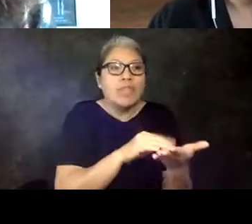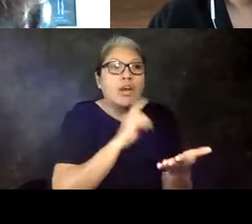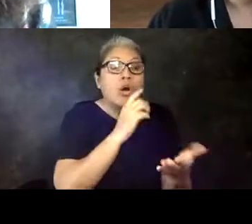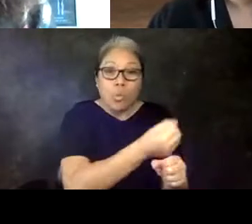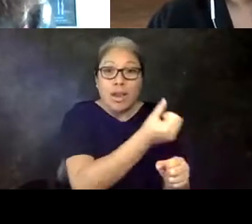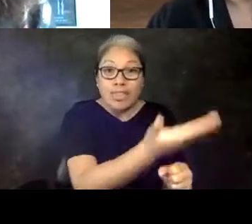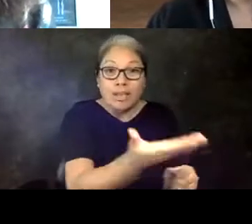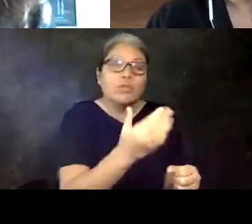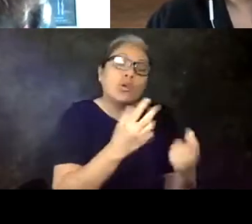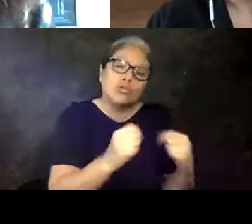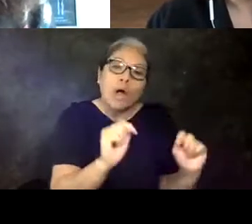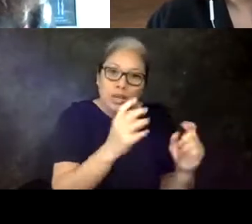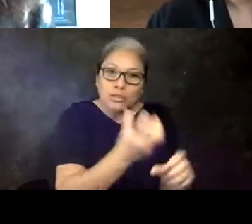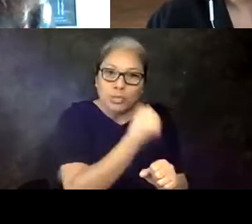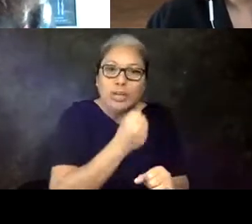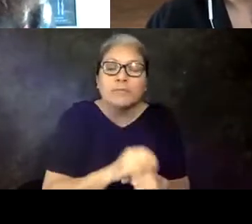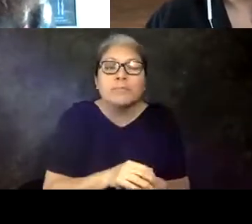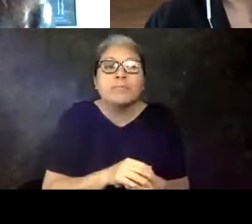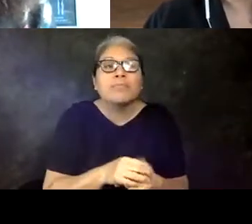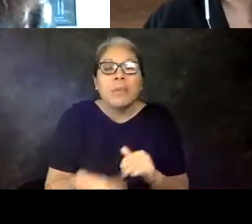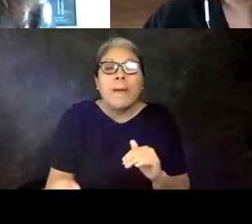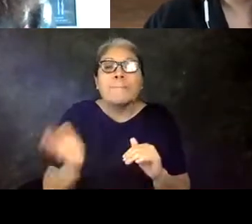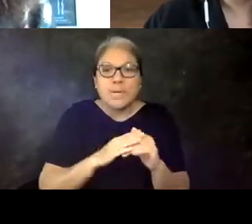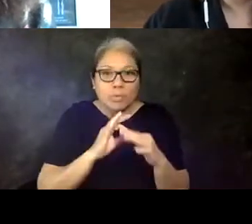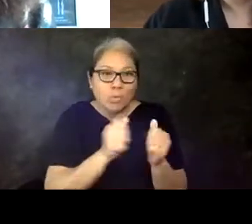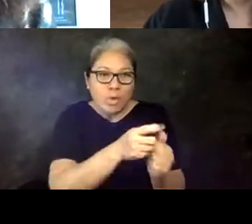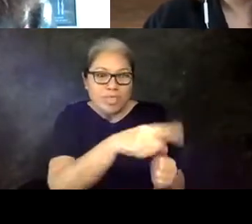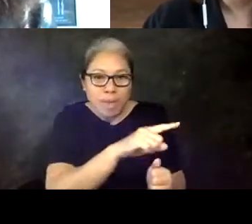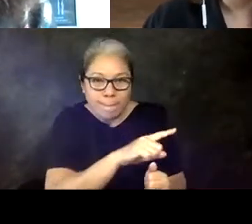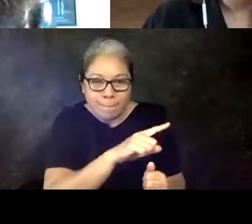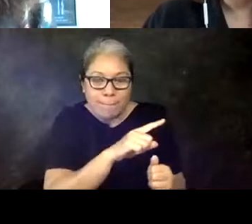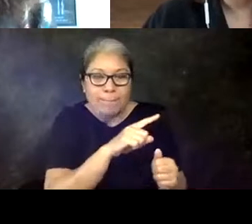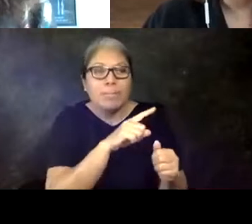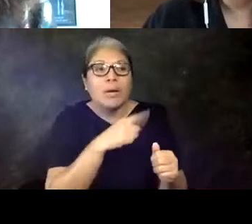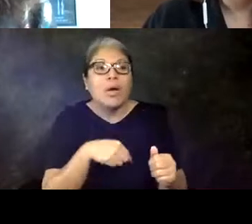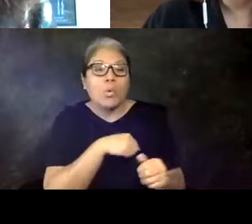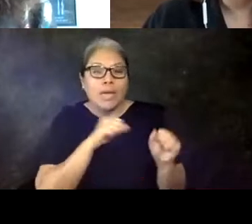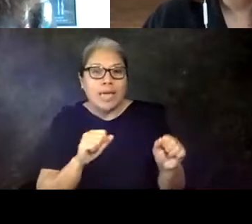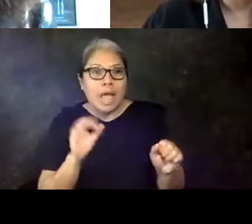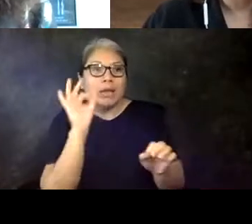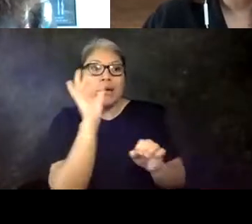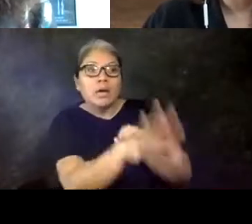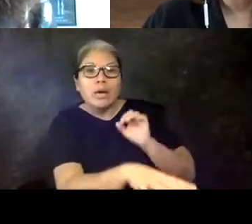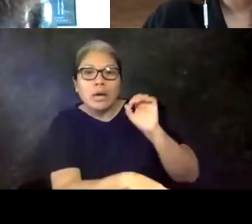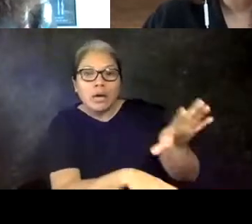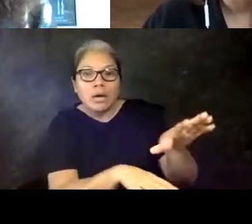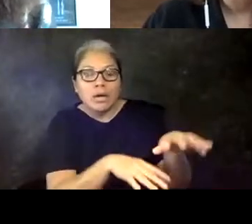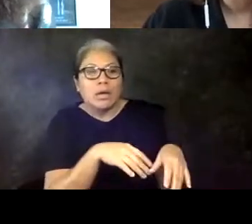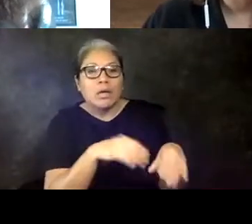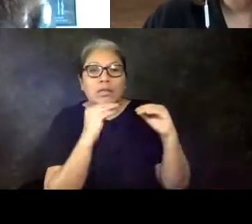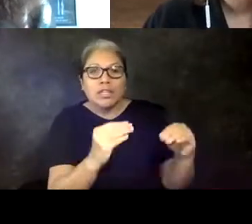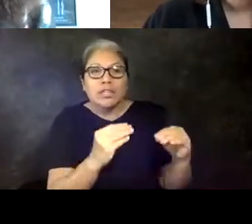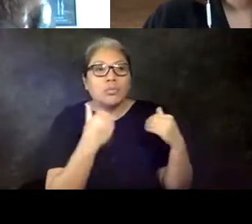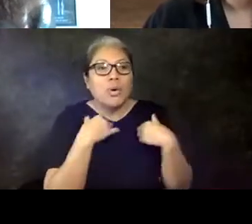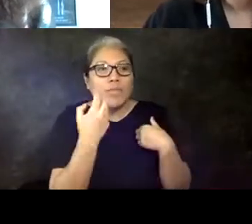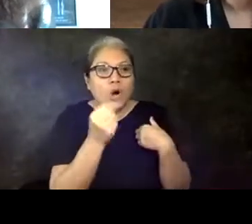or trying, building relationships so that we can insert and teach them to have their own disability justice